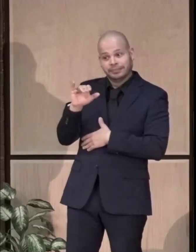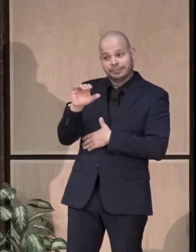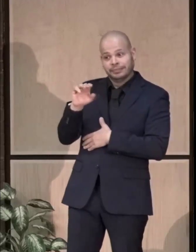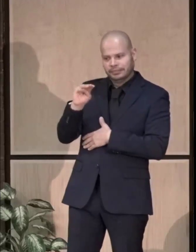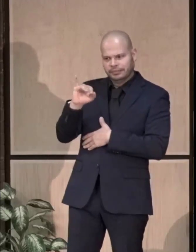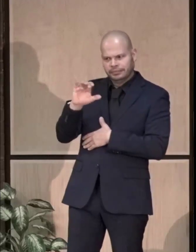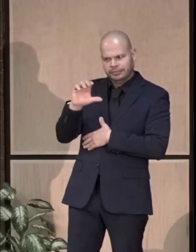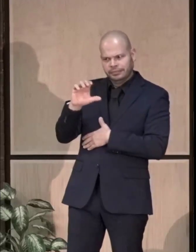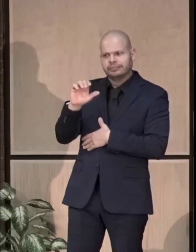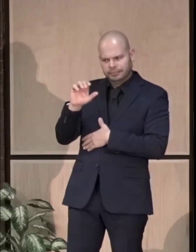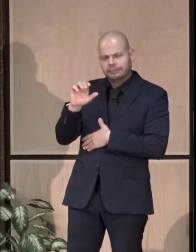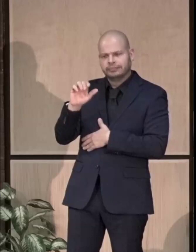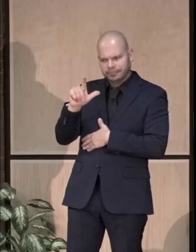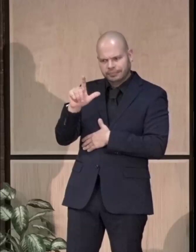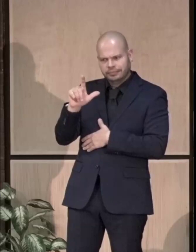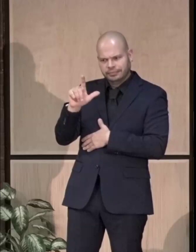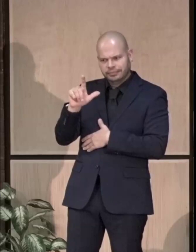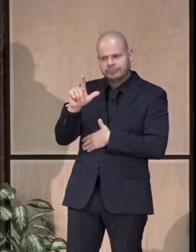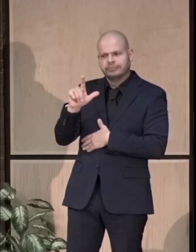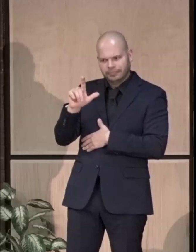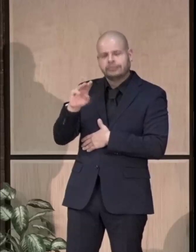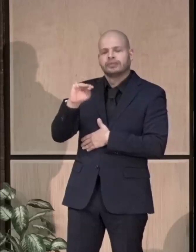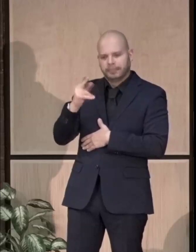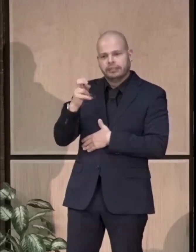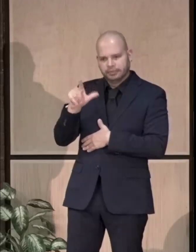Yes, sir. And it's dated July 25,